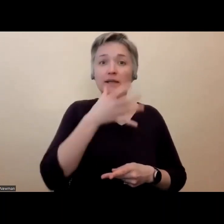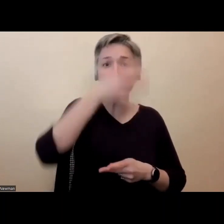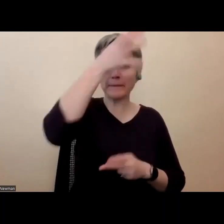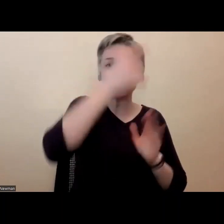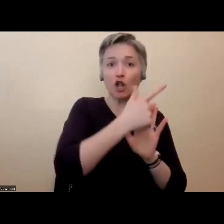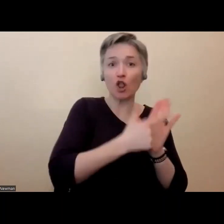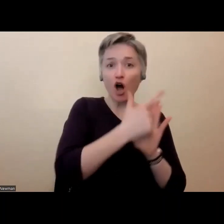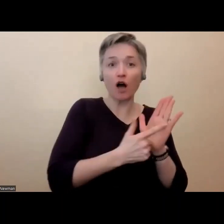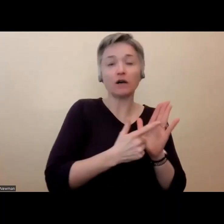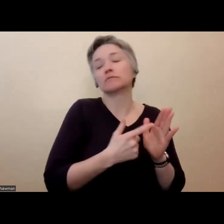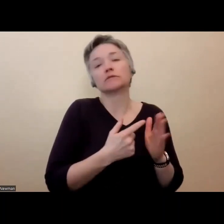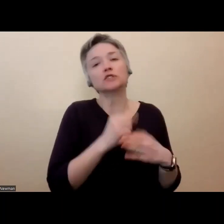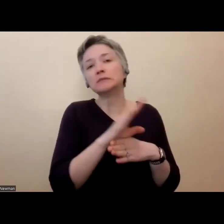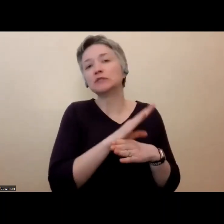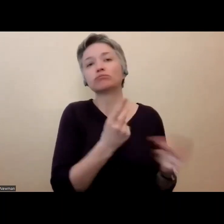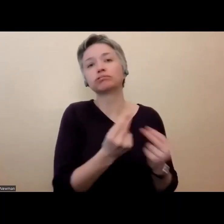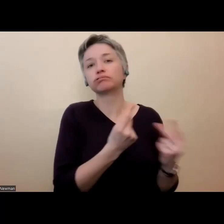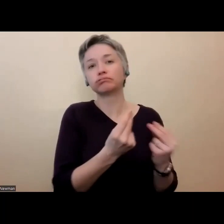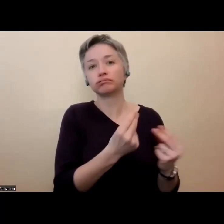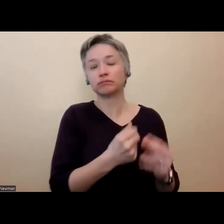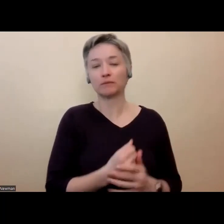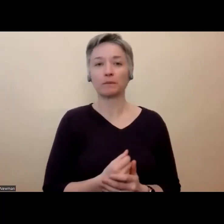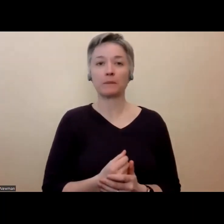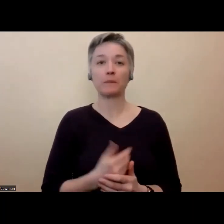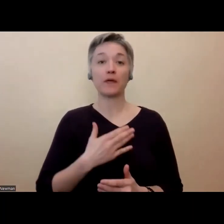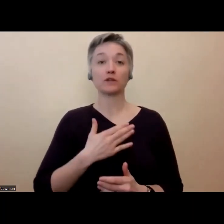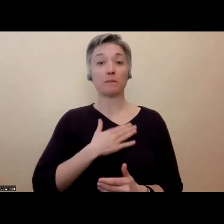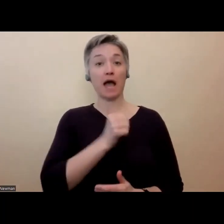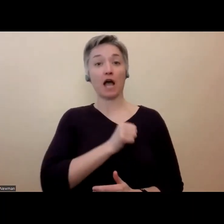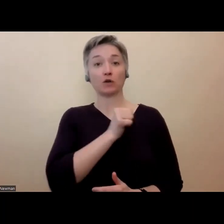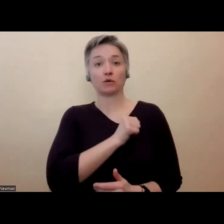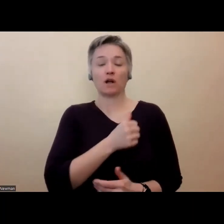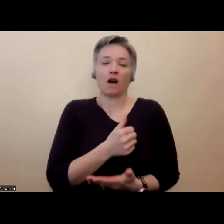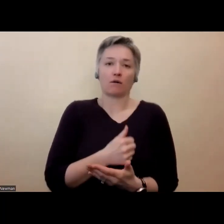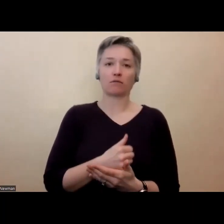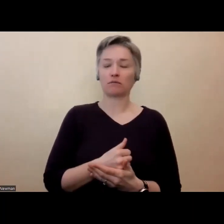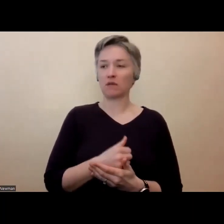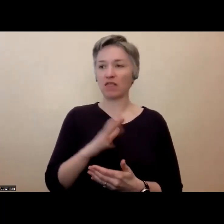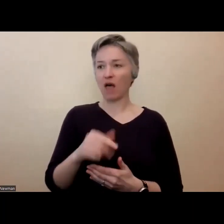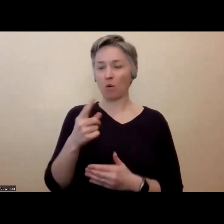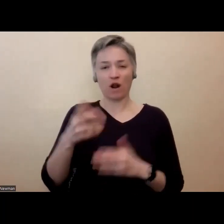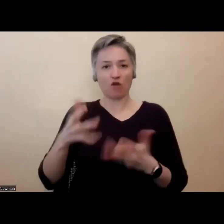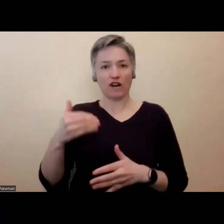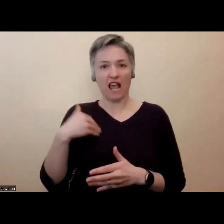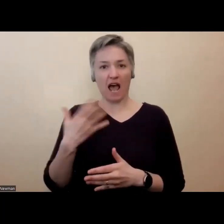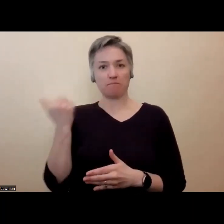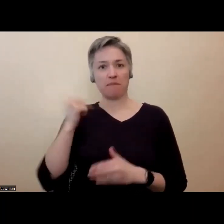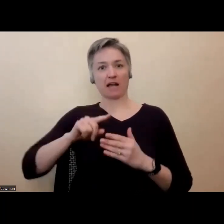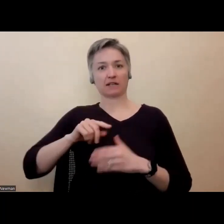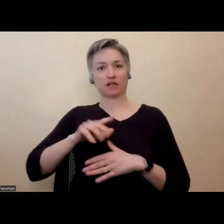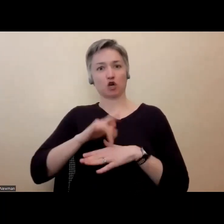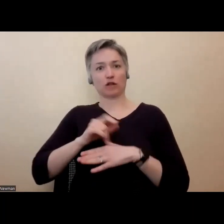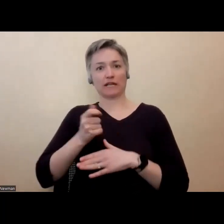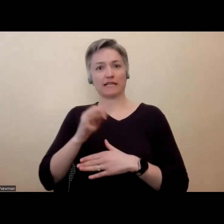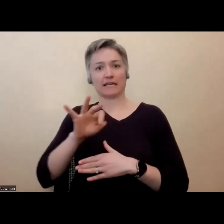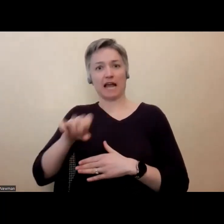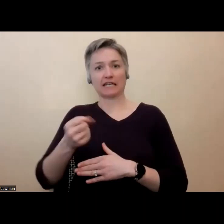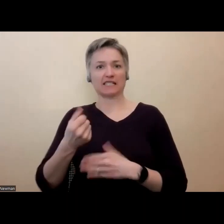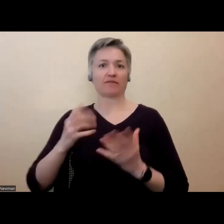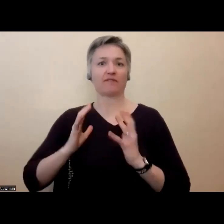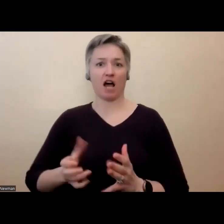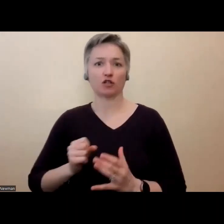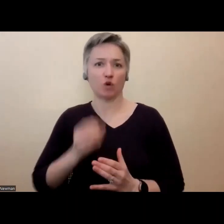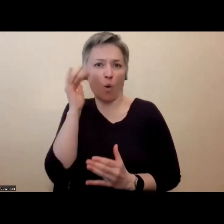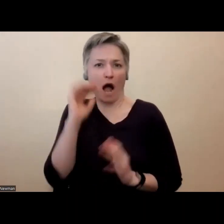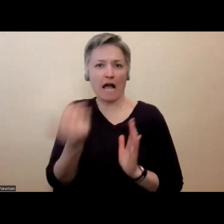life. My attitude was, well, the one in early 90s came out perfectly, so what do I need to do for it? Why do I need to